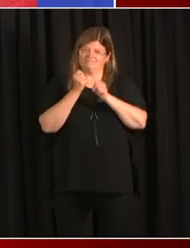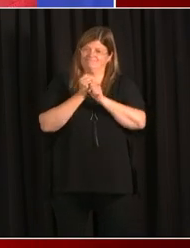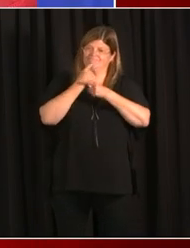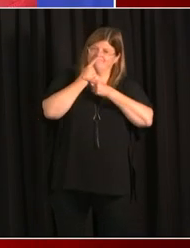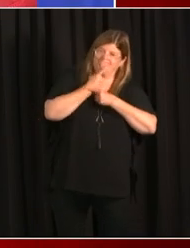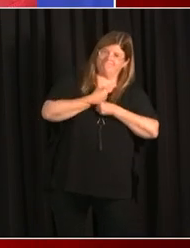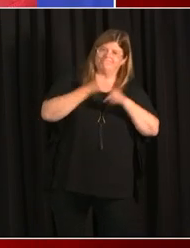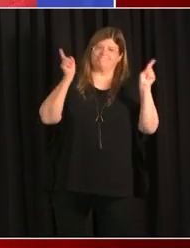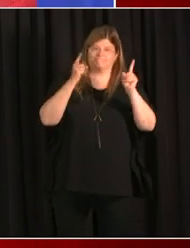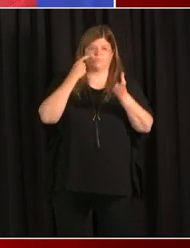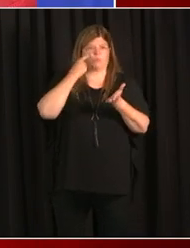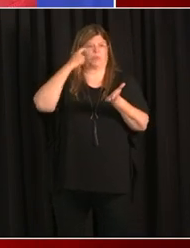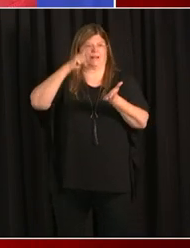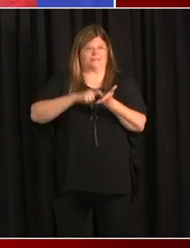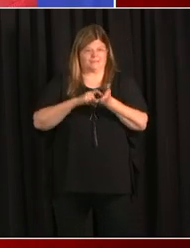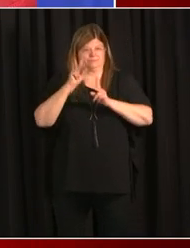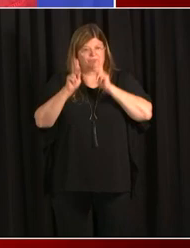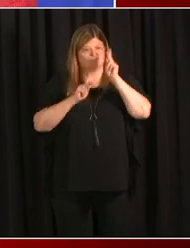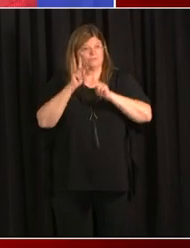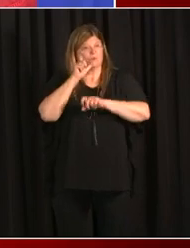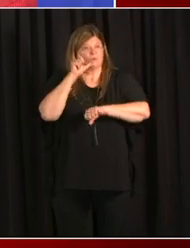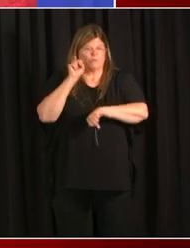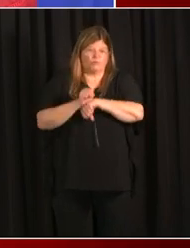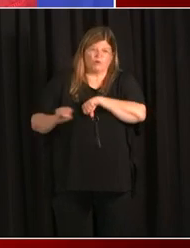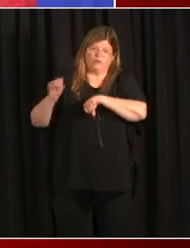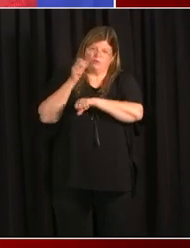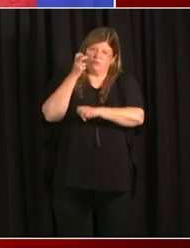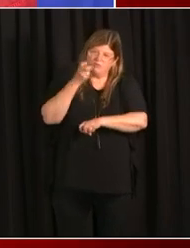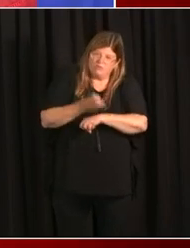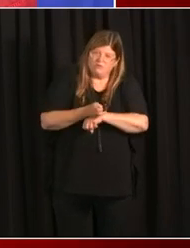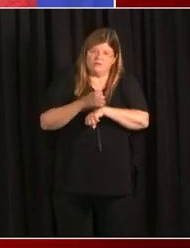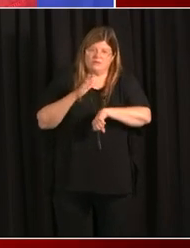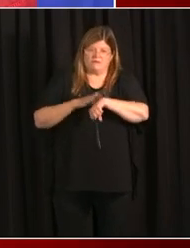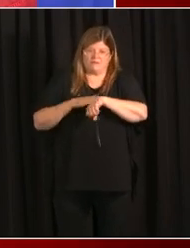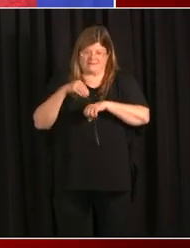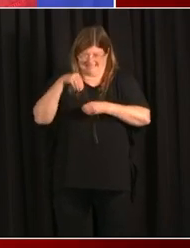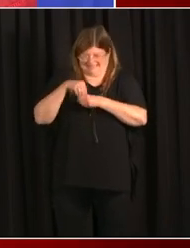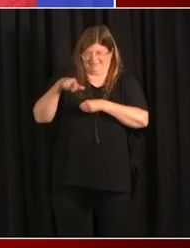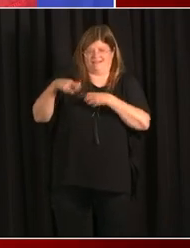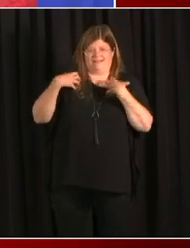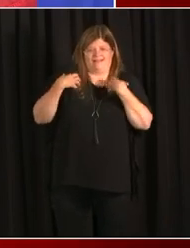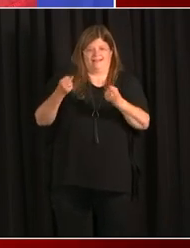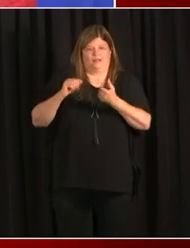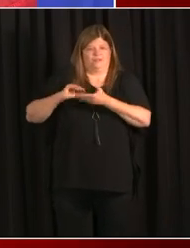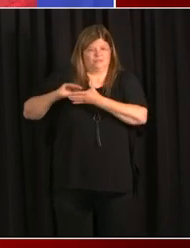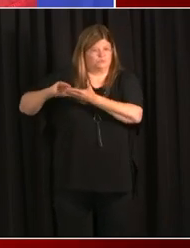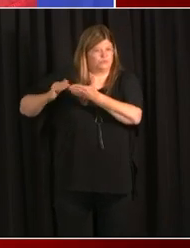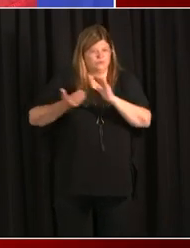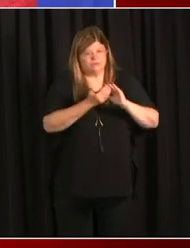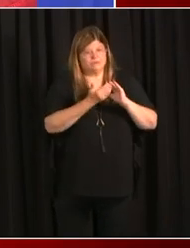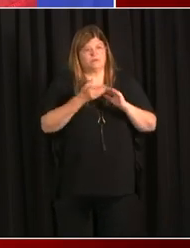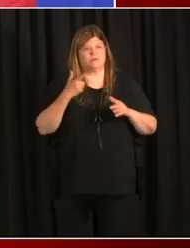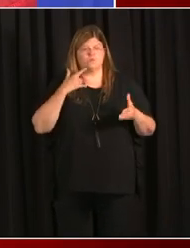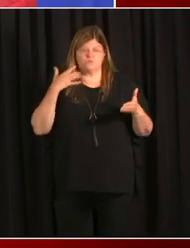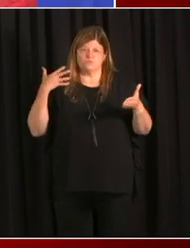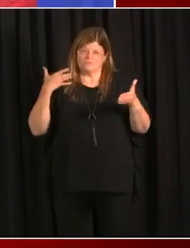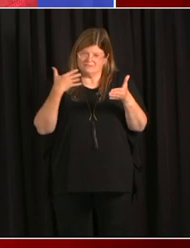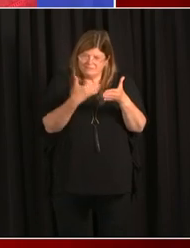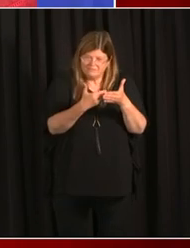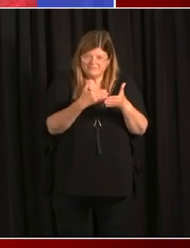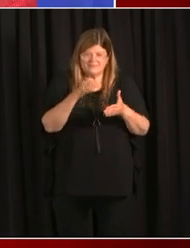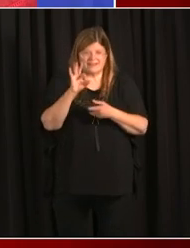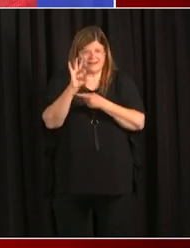all aspects of our healthcare community to get the district to where we are with